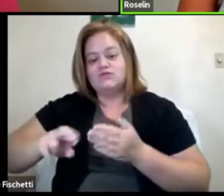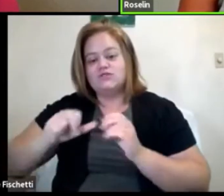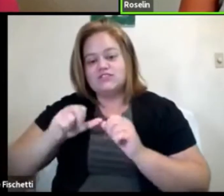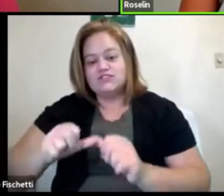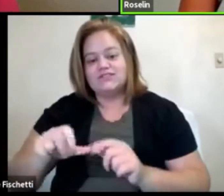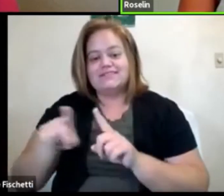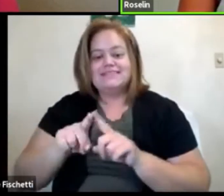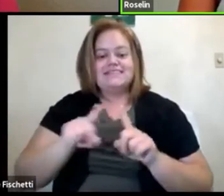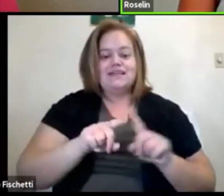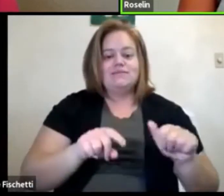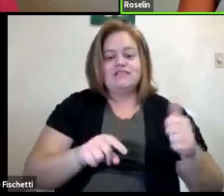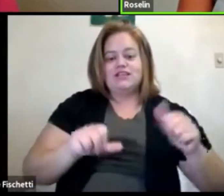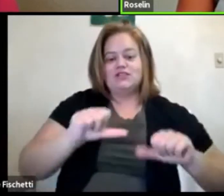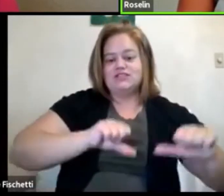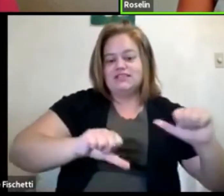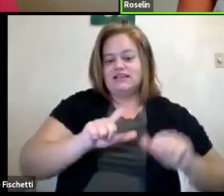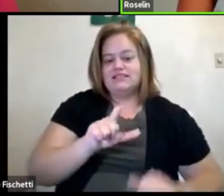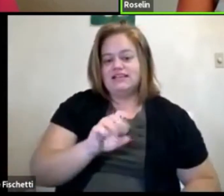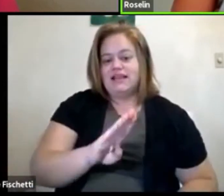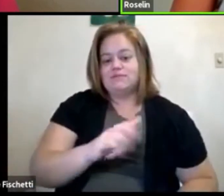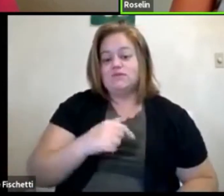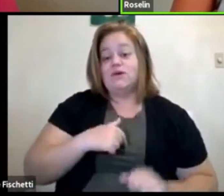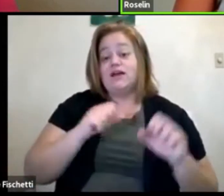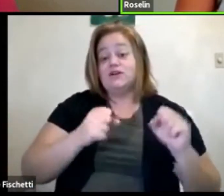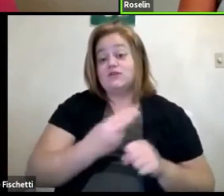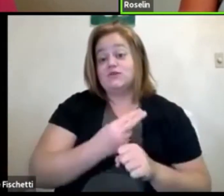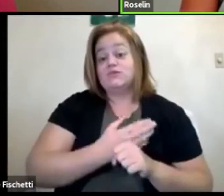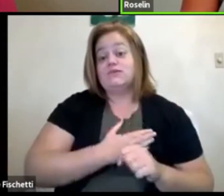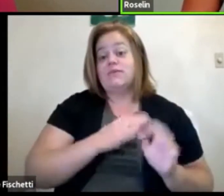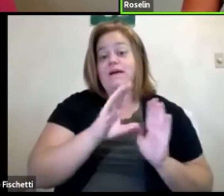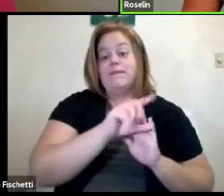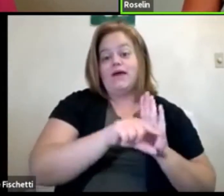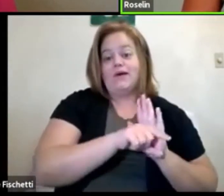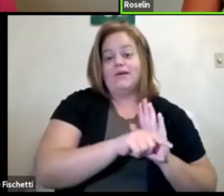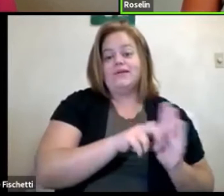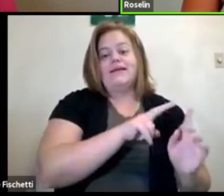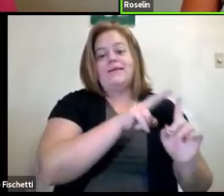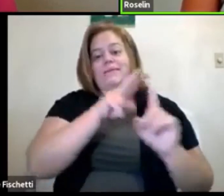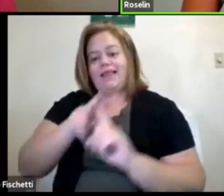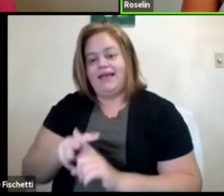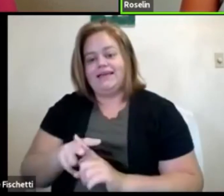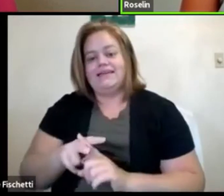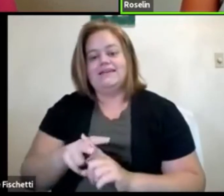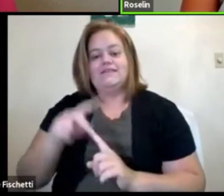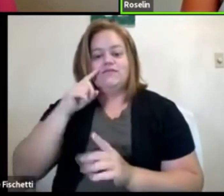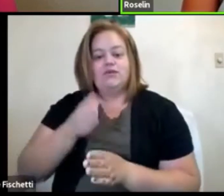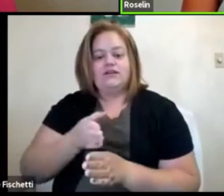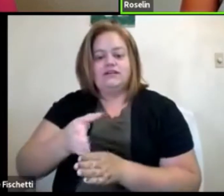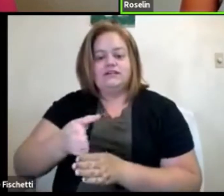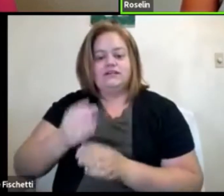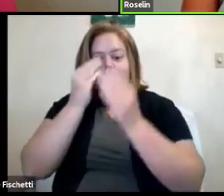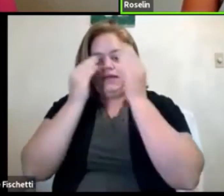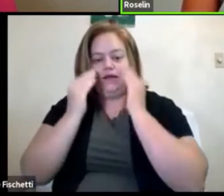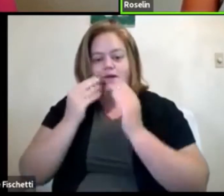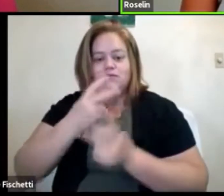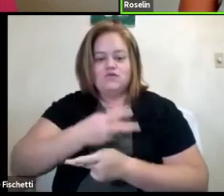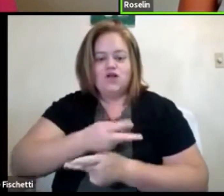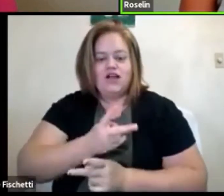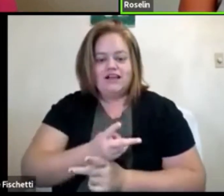in a lab, and that I could use my background and just apply it into making those products. So it was